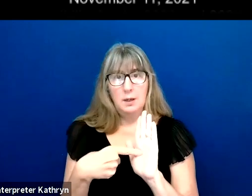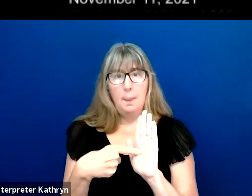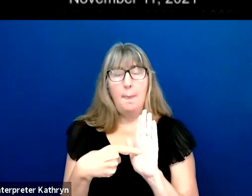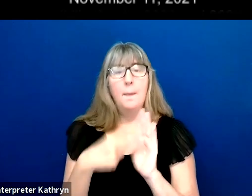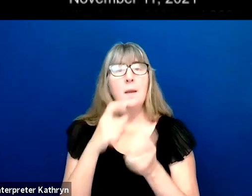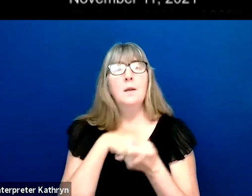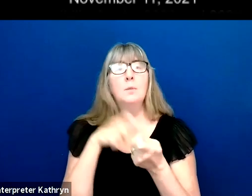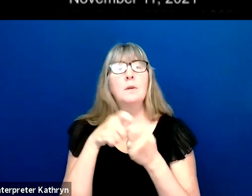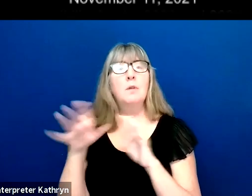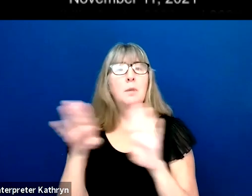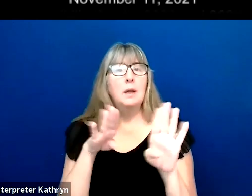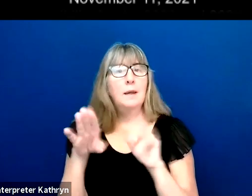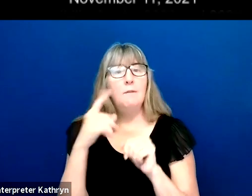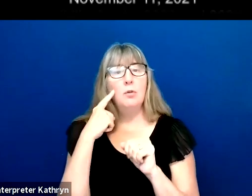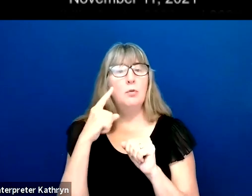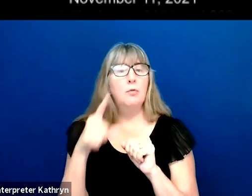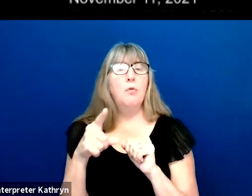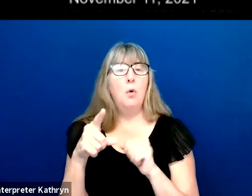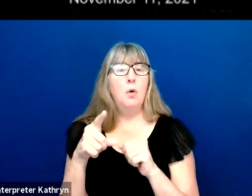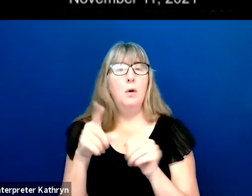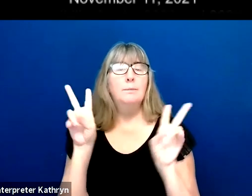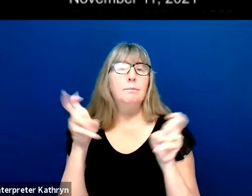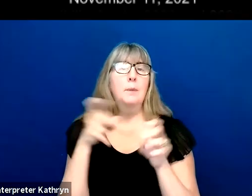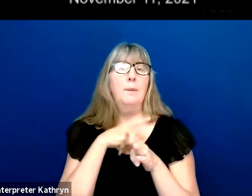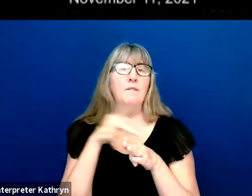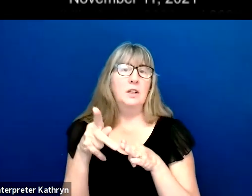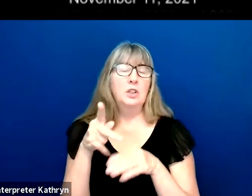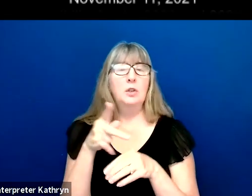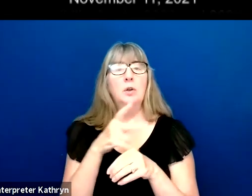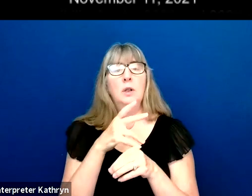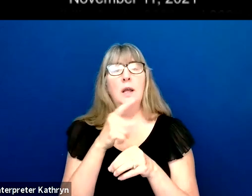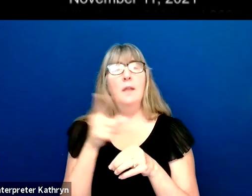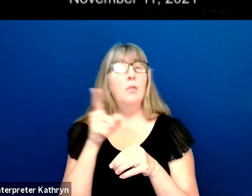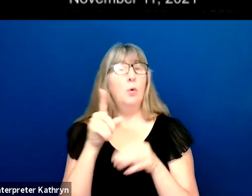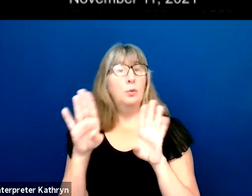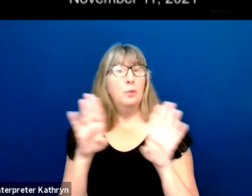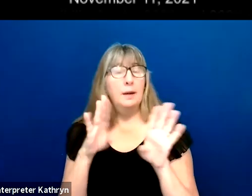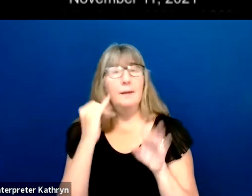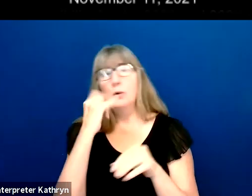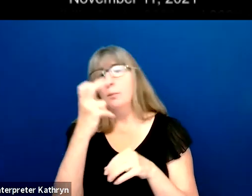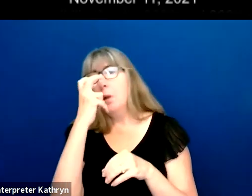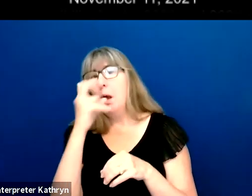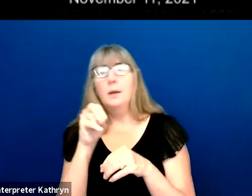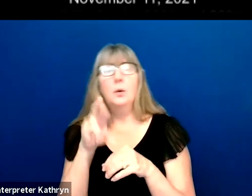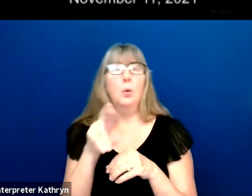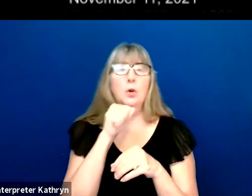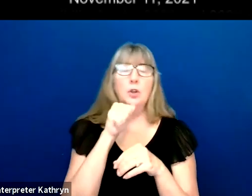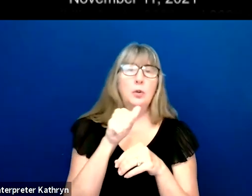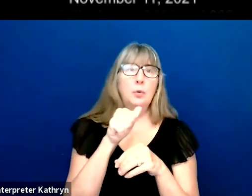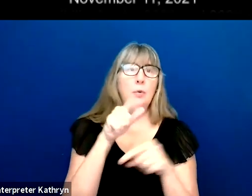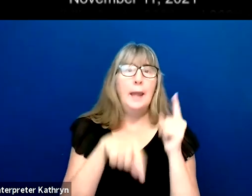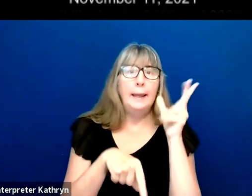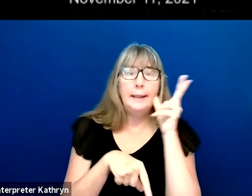specific behaviors to be considered professional. And those behaviors, you know, if you're blind or you're not hearing or